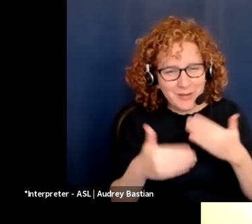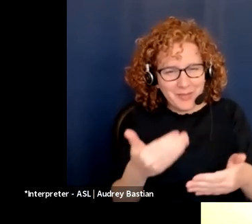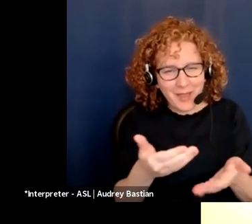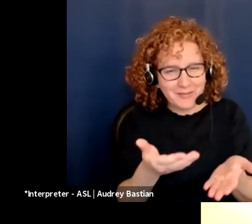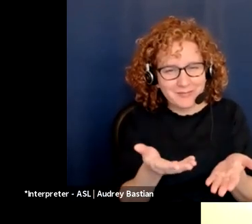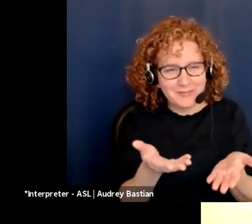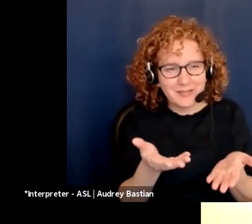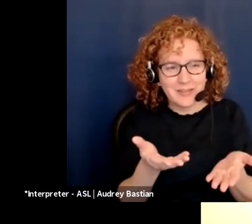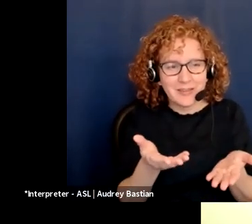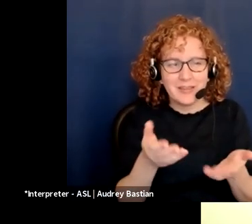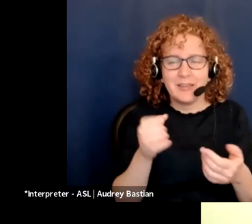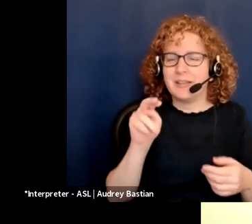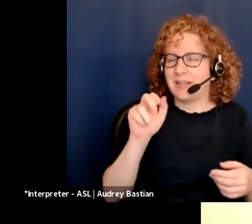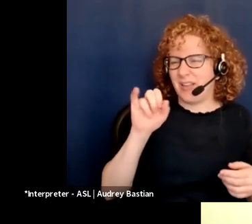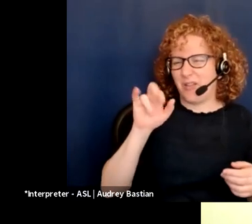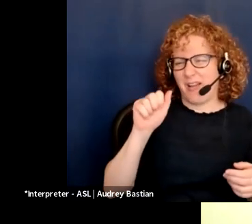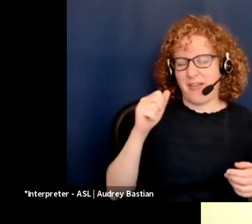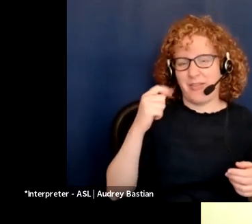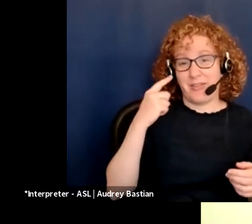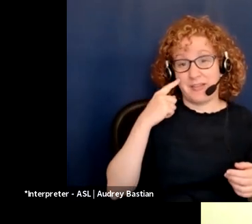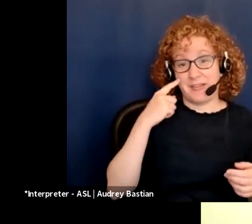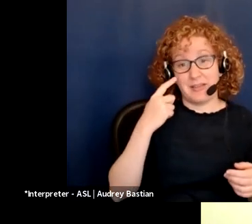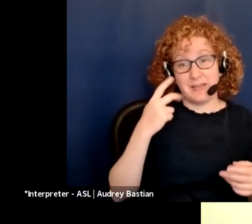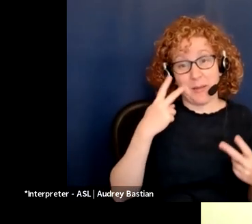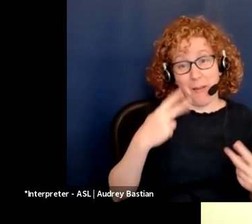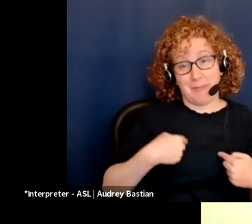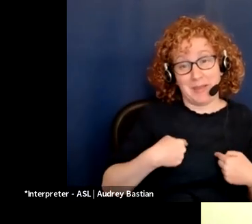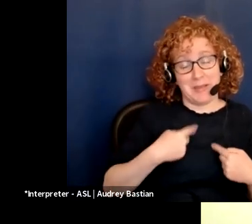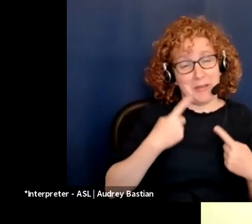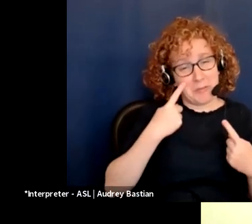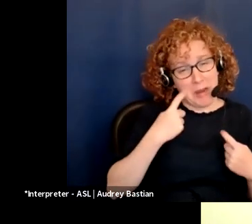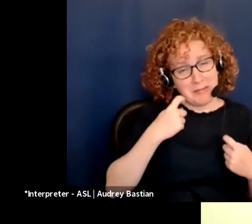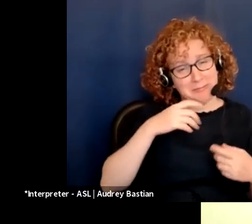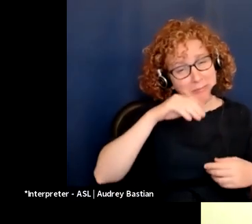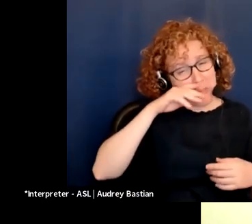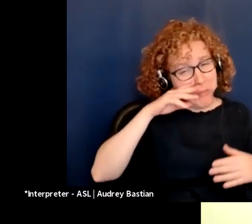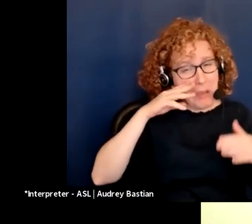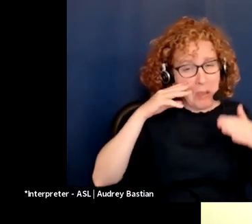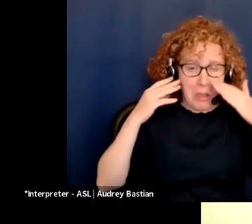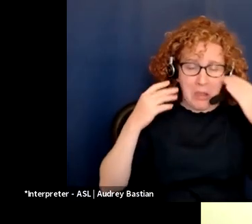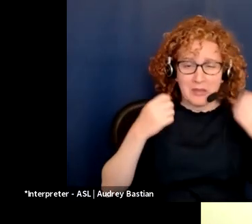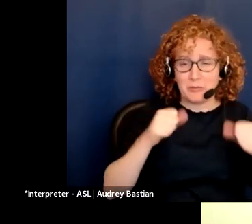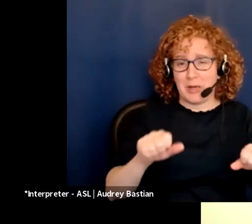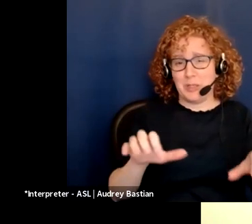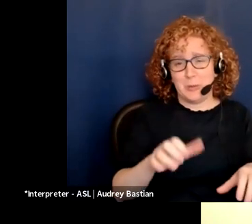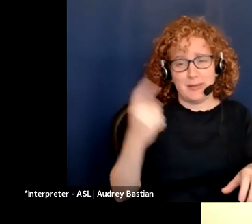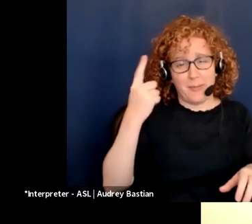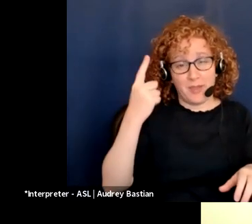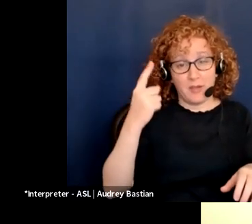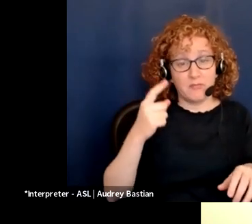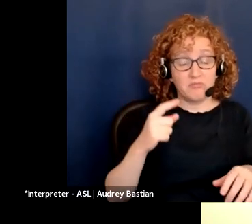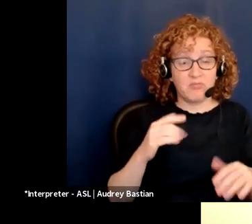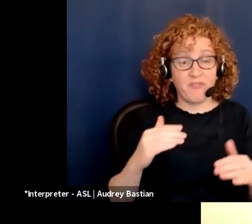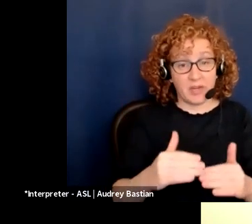I think they just saw like hysterically crying customer and decided they had to do something, which is